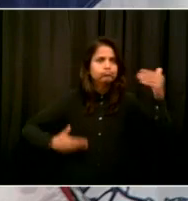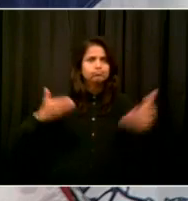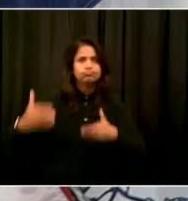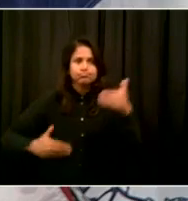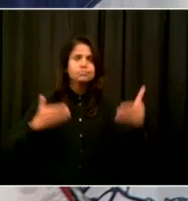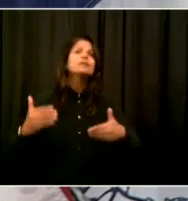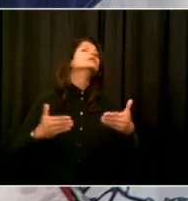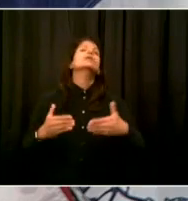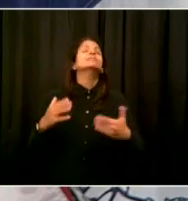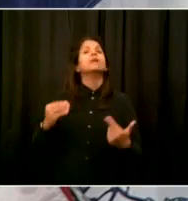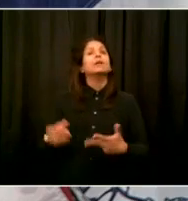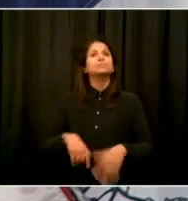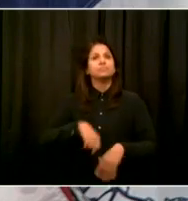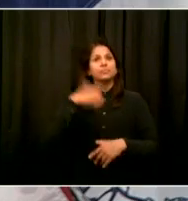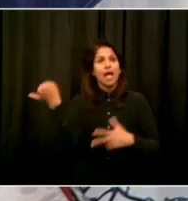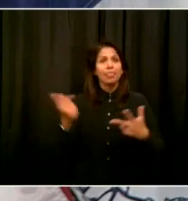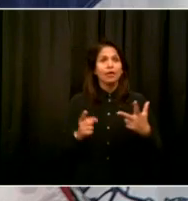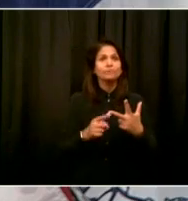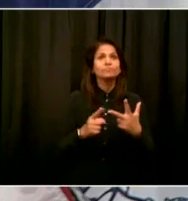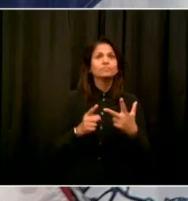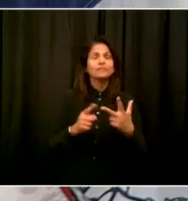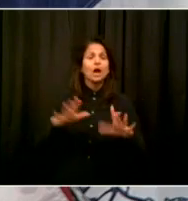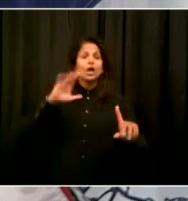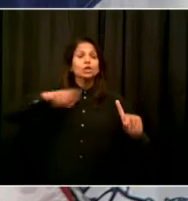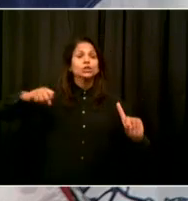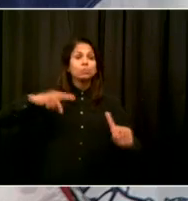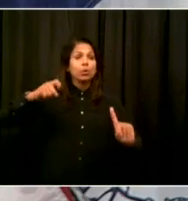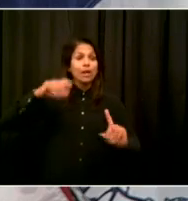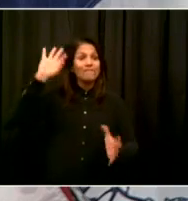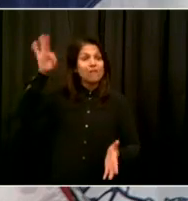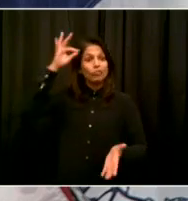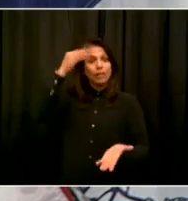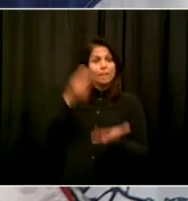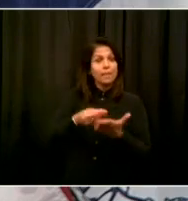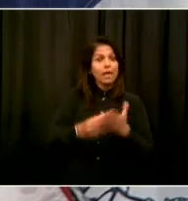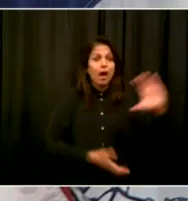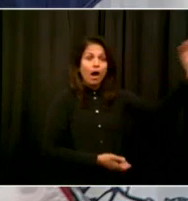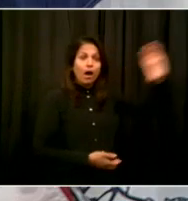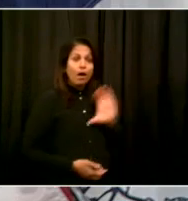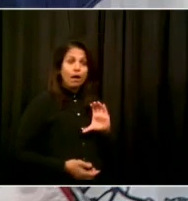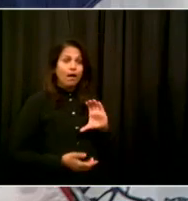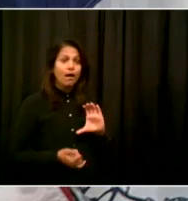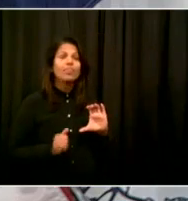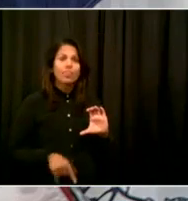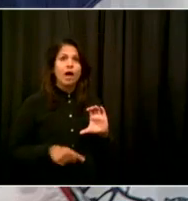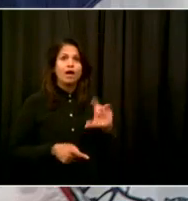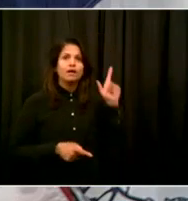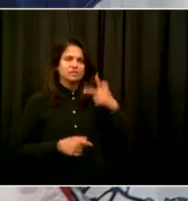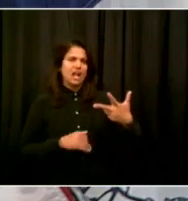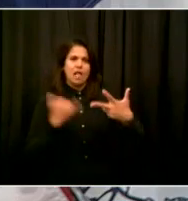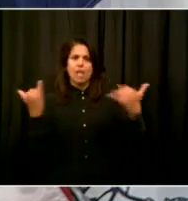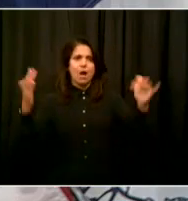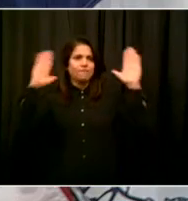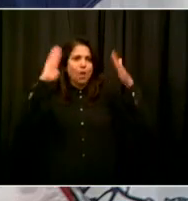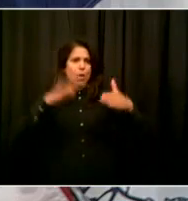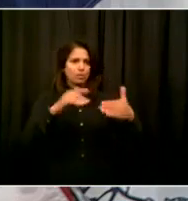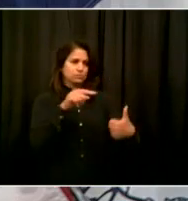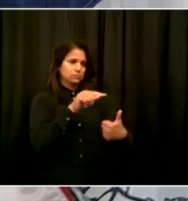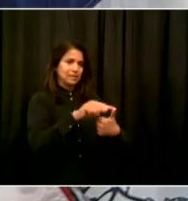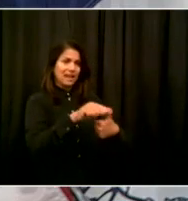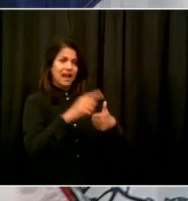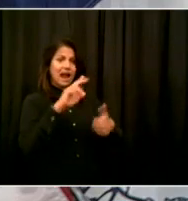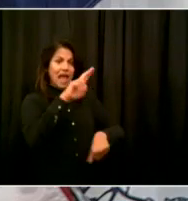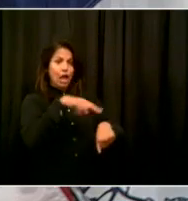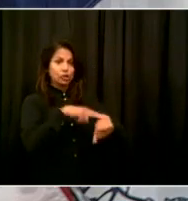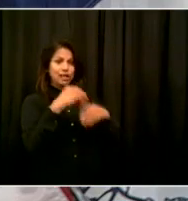that will put us back on our feet. A stimulus big enough and focused enough to help New York City and New York State get moving. We're going to